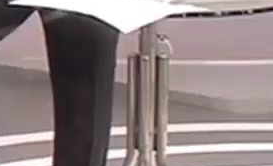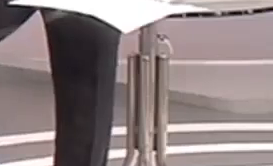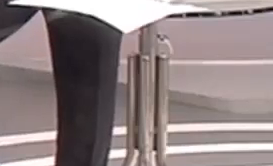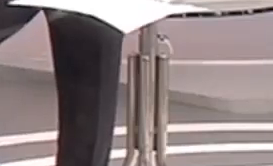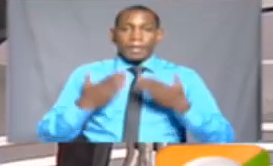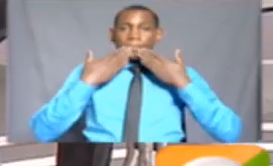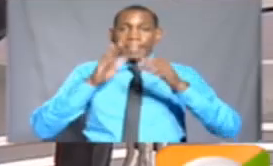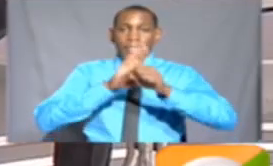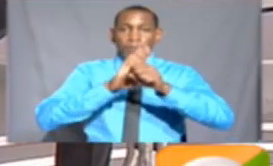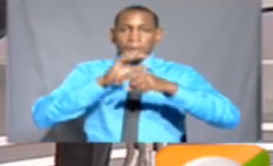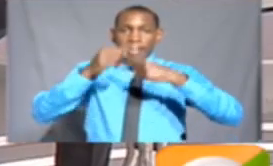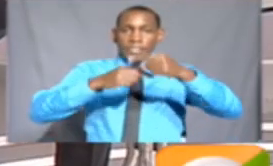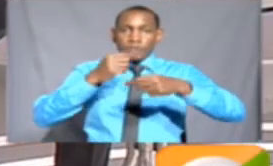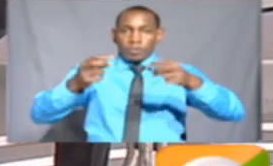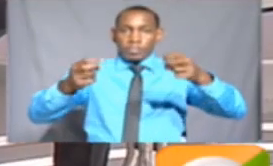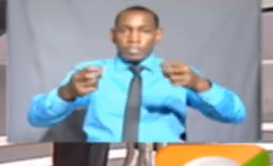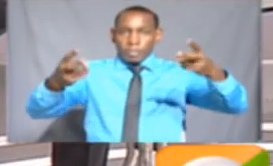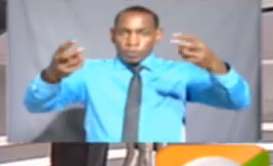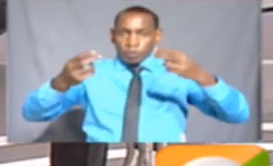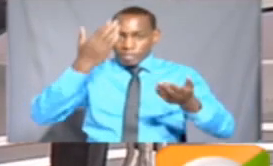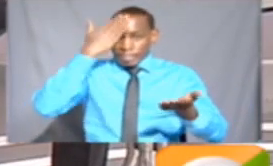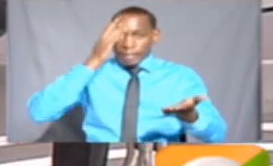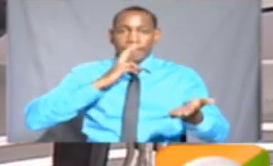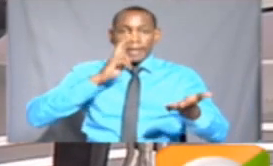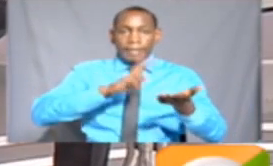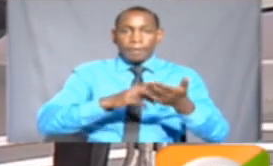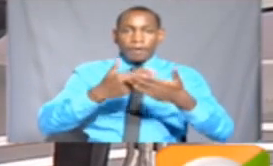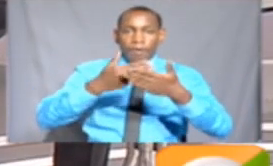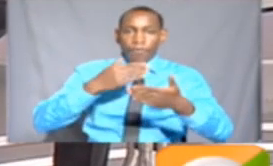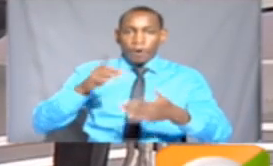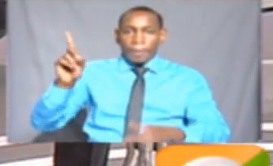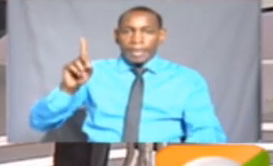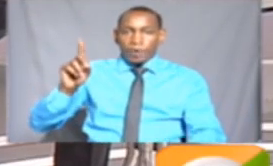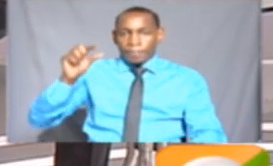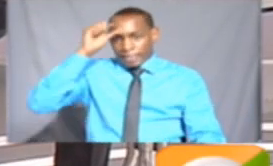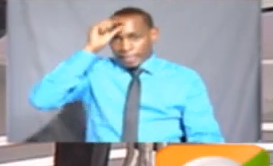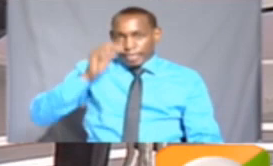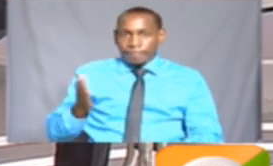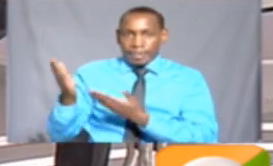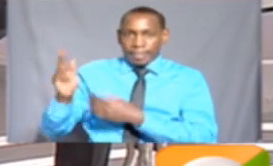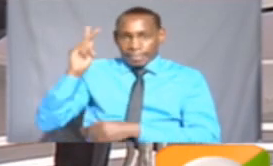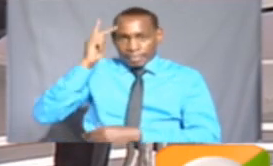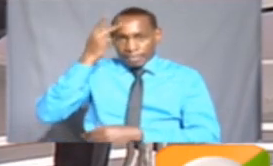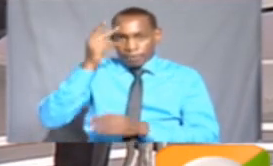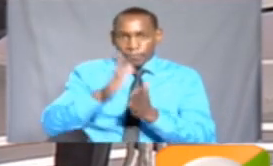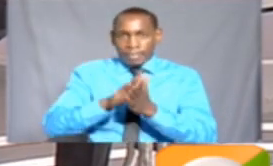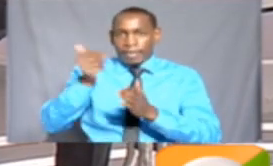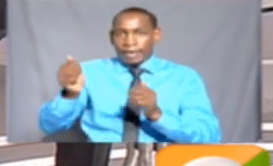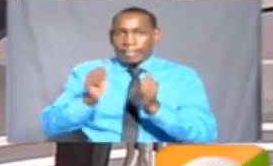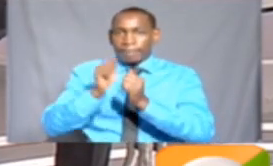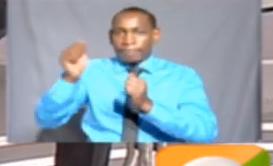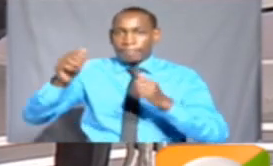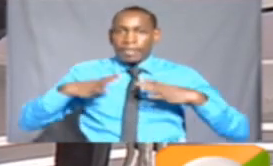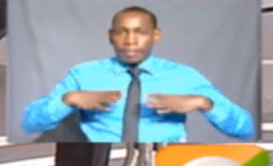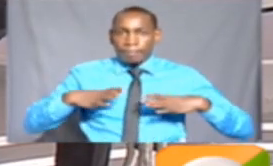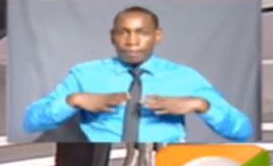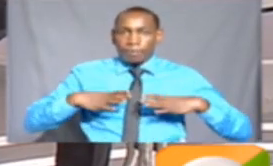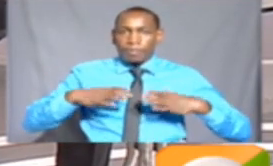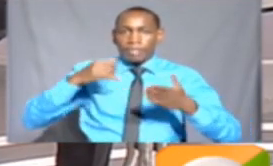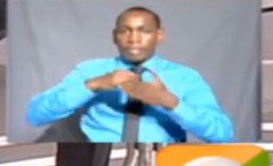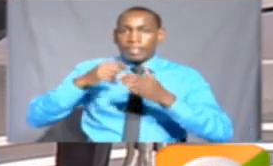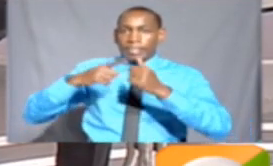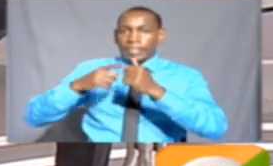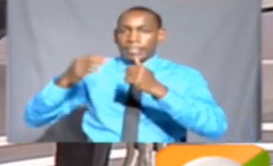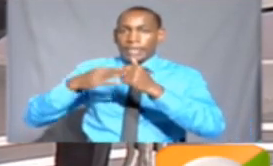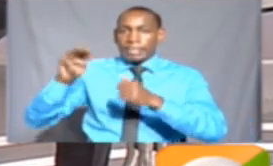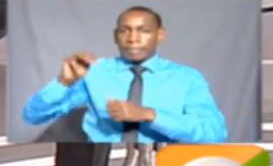All right, thank you so much for staying with the Monday Report. So former Nairobi Governor Evans Kidero and 15 others accused persons in the 68 million